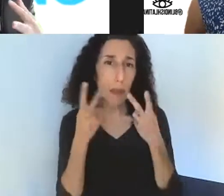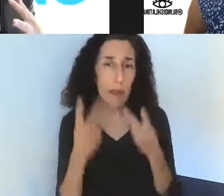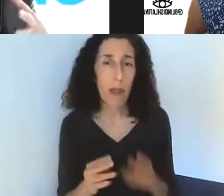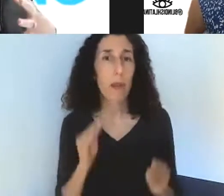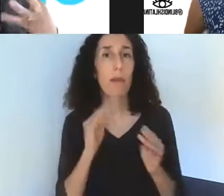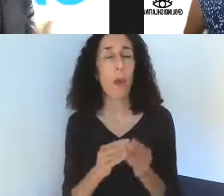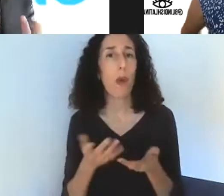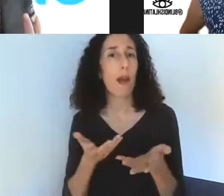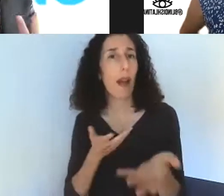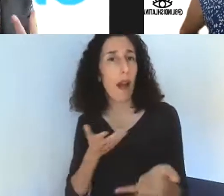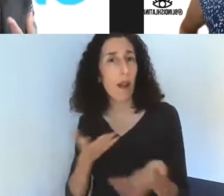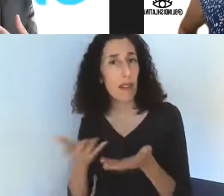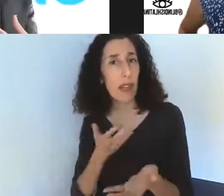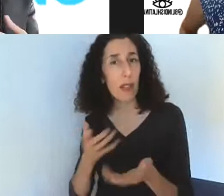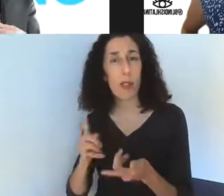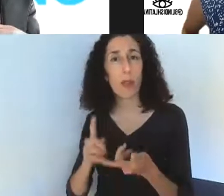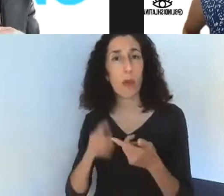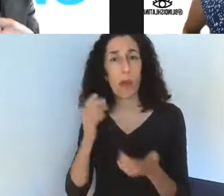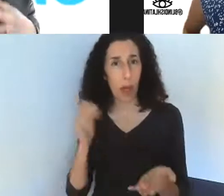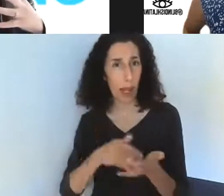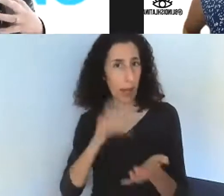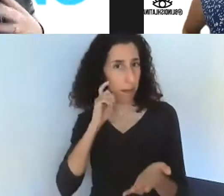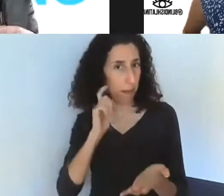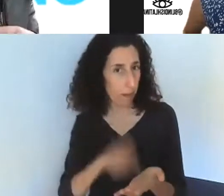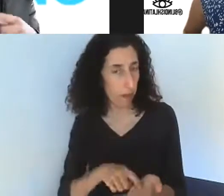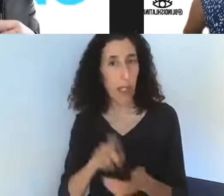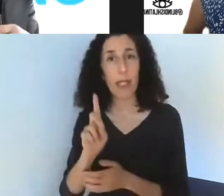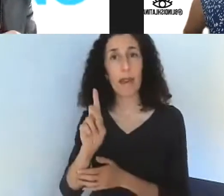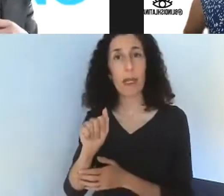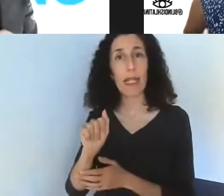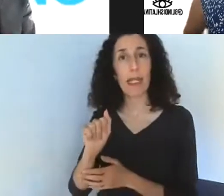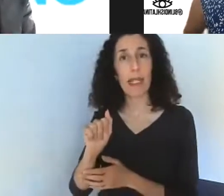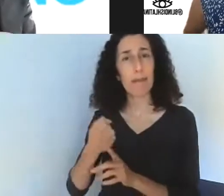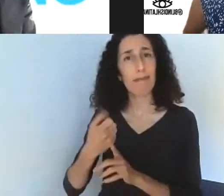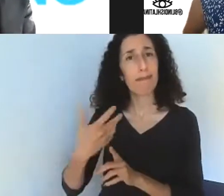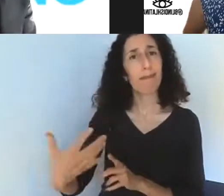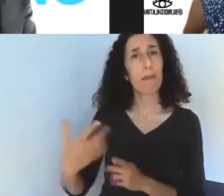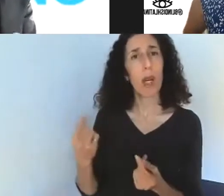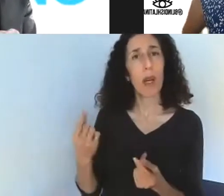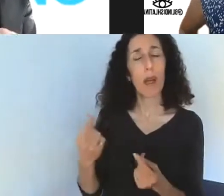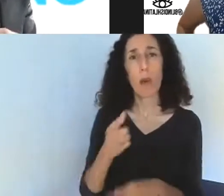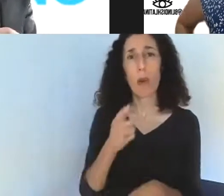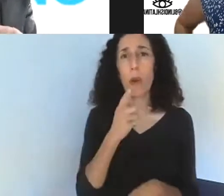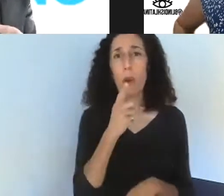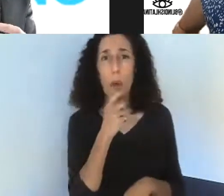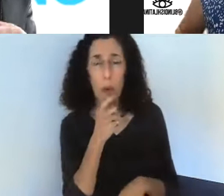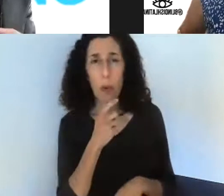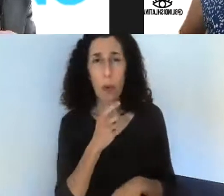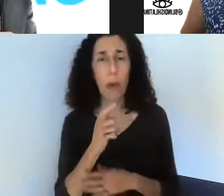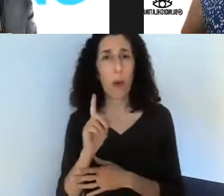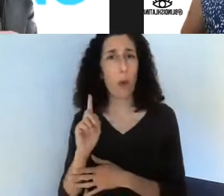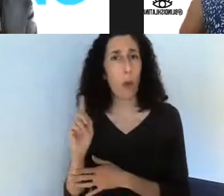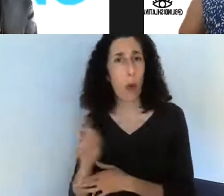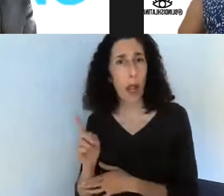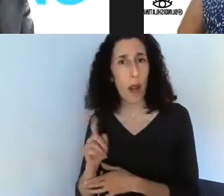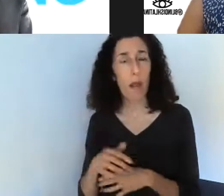about the history of disability is that it was actually driven in large part by soldiers